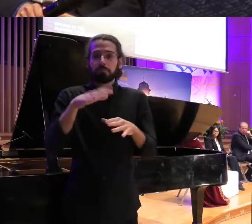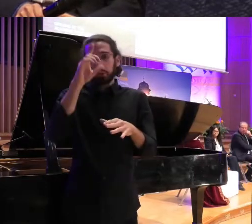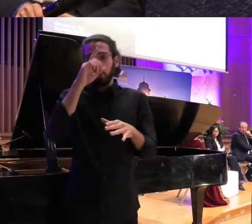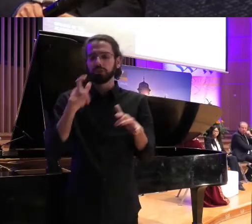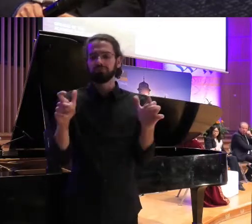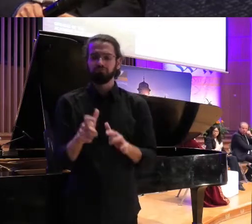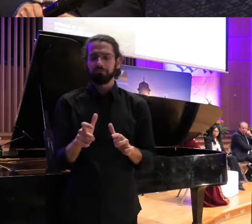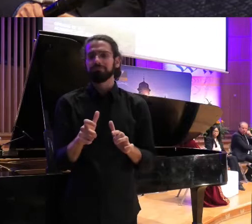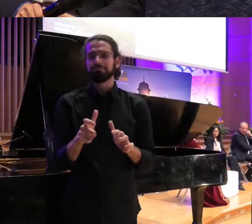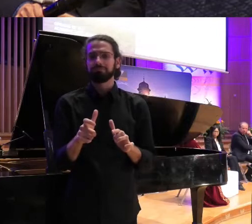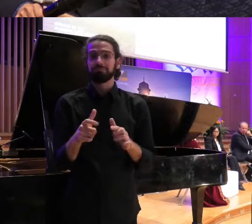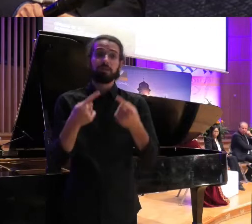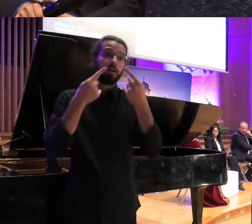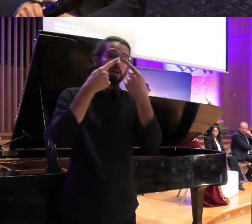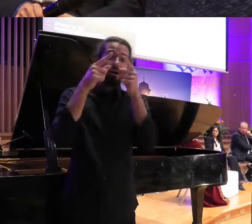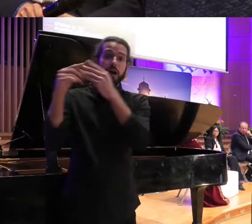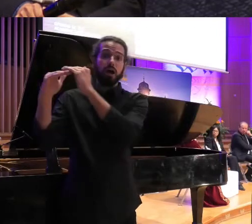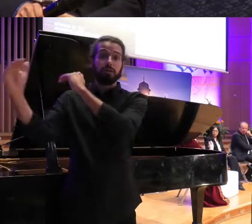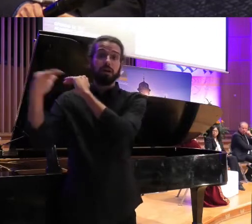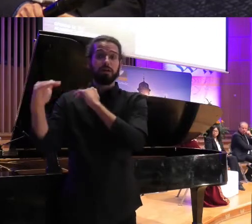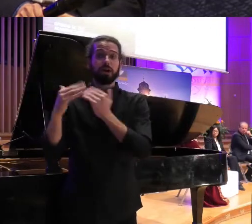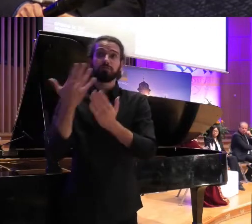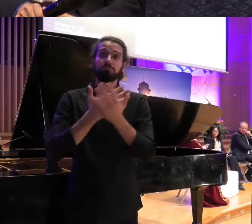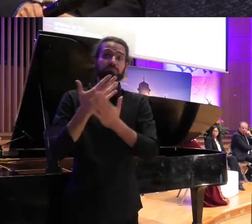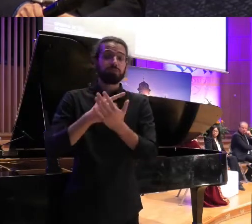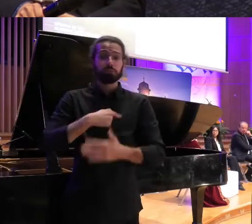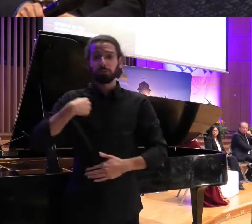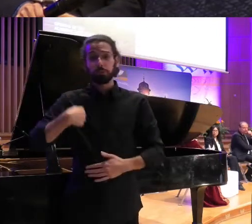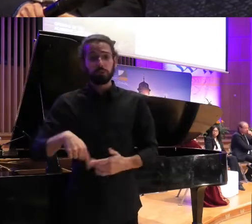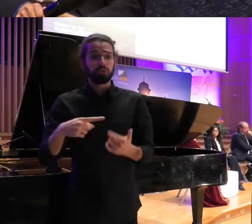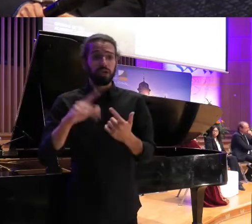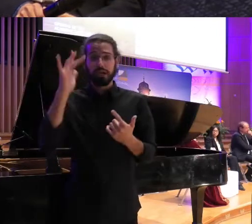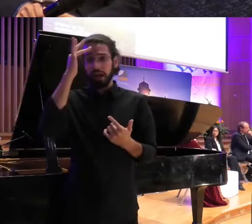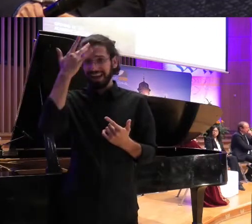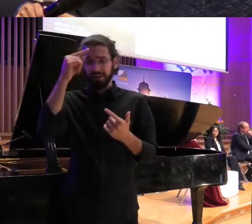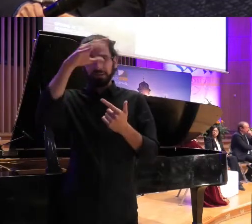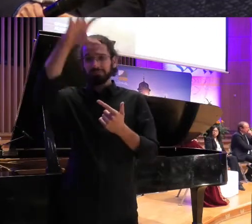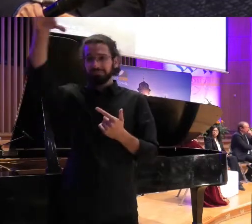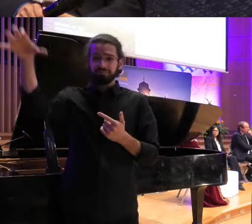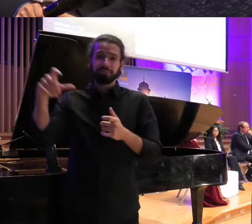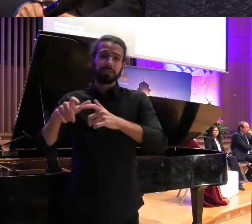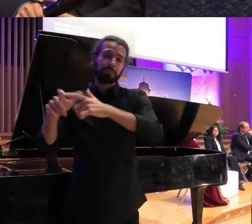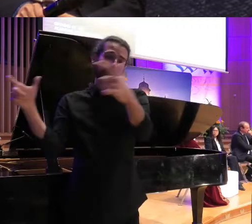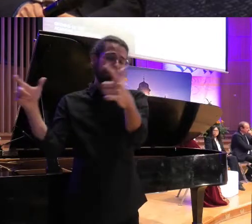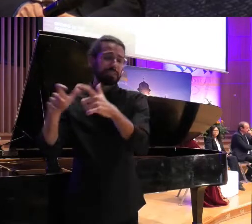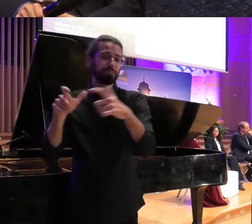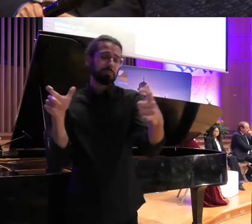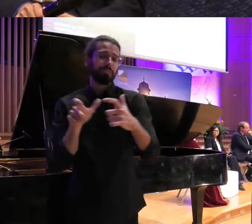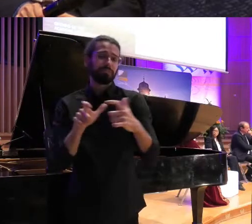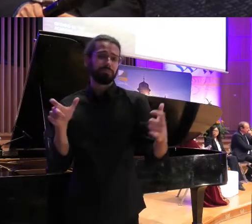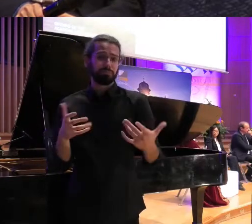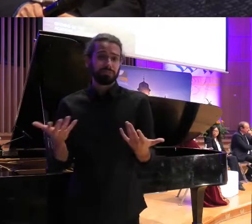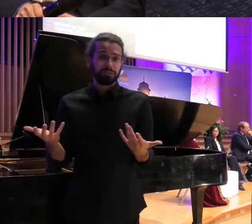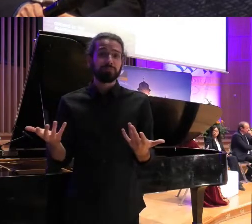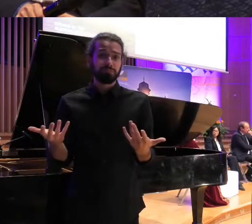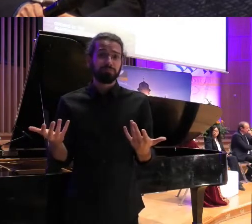is, you have other countries like China or India, and so where there's a lot of let's